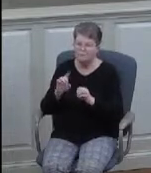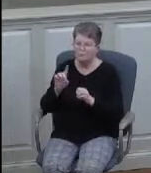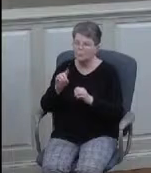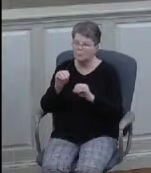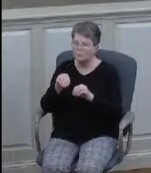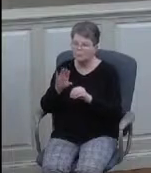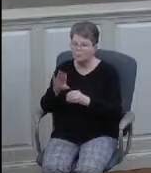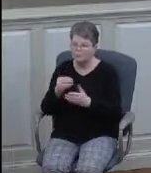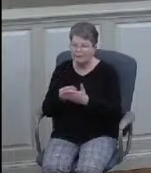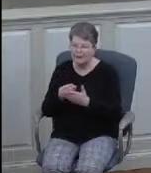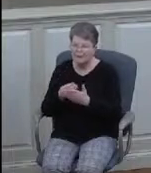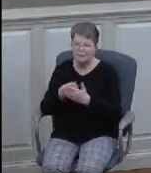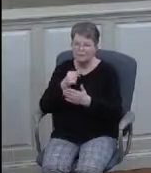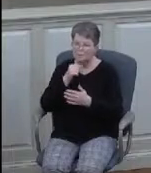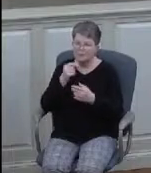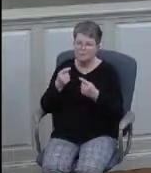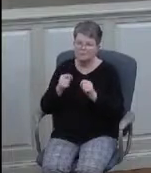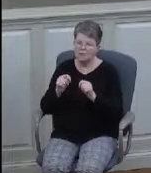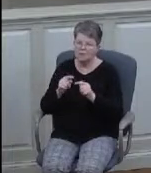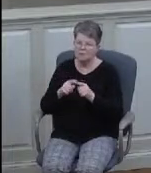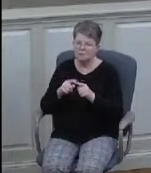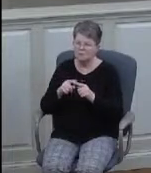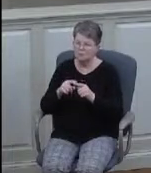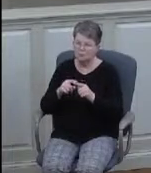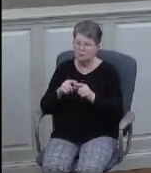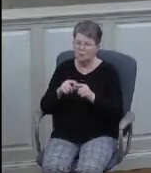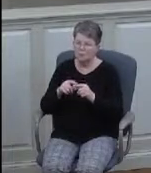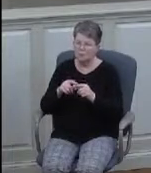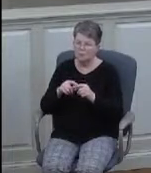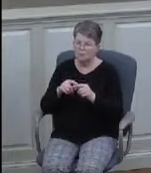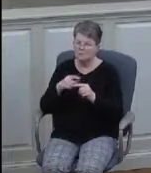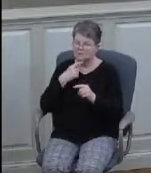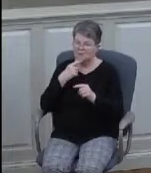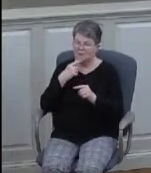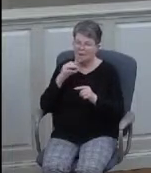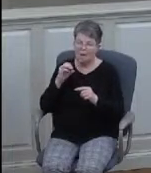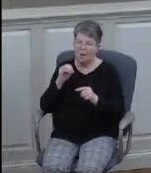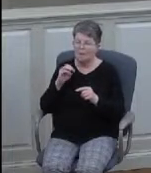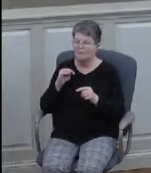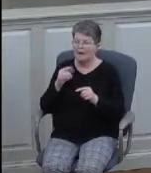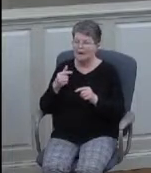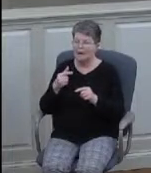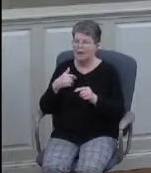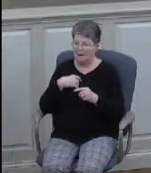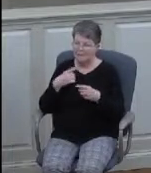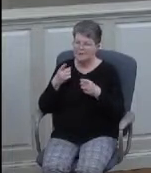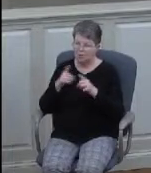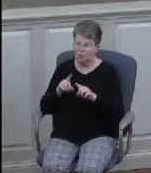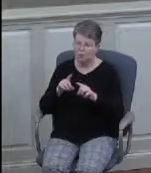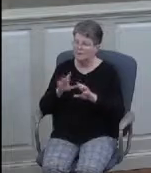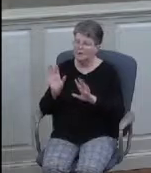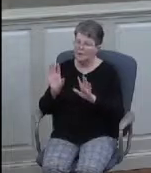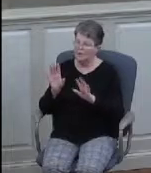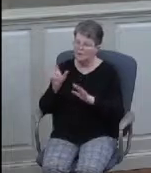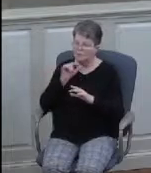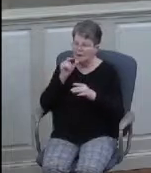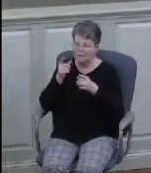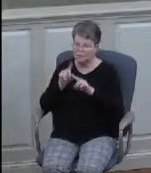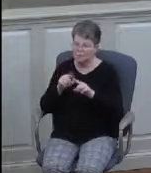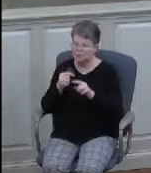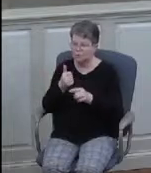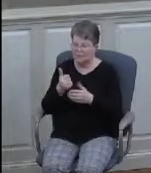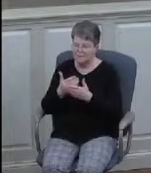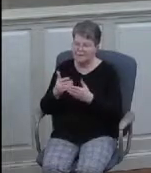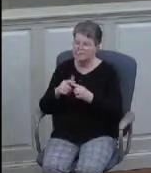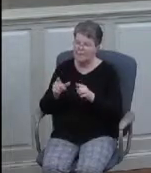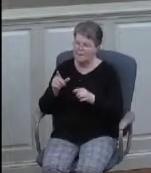so, we're not trying to sort out all that and make you say, oh my God, yeah, I'm agreeing to this park. You're not agreeing to anything, but you are agreeing to